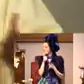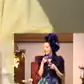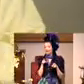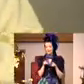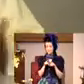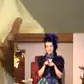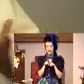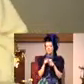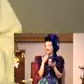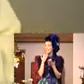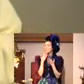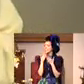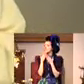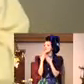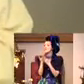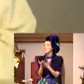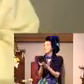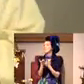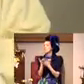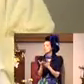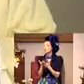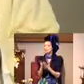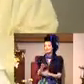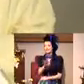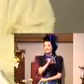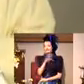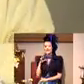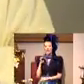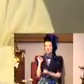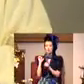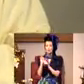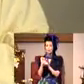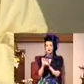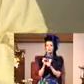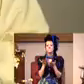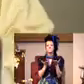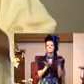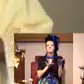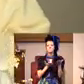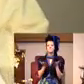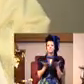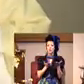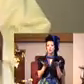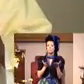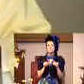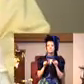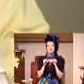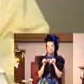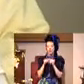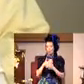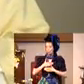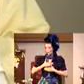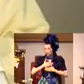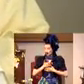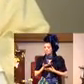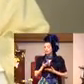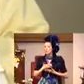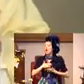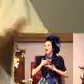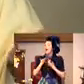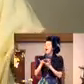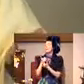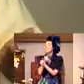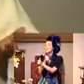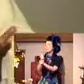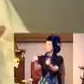thank you for this staff who serves tirelessly. And we just thank you for their willingness to offer themselves.